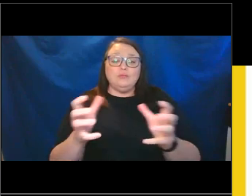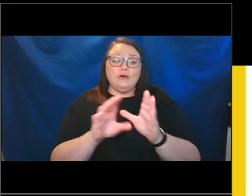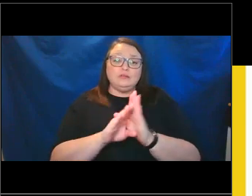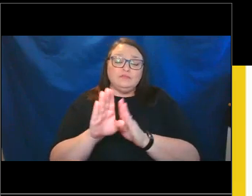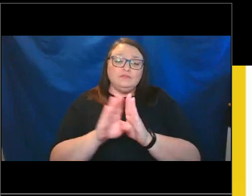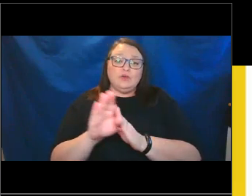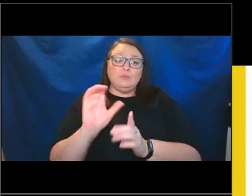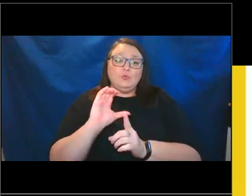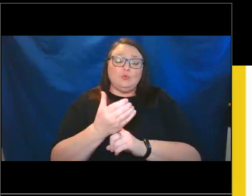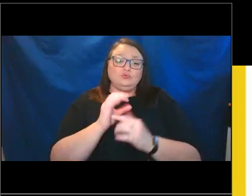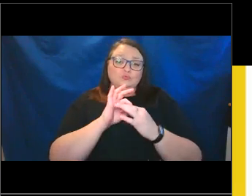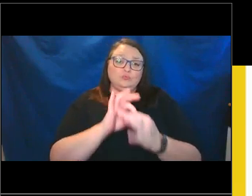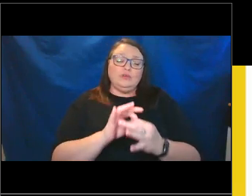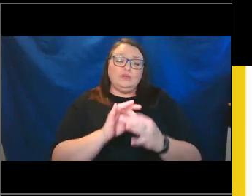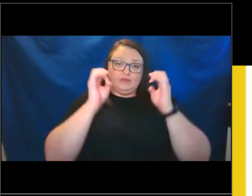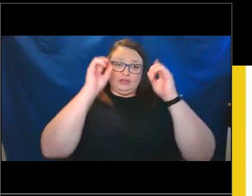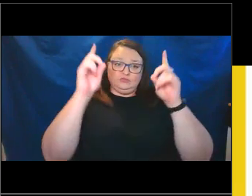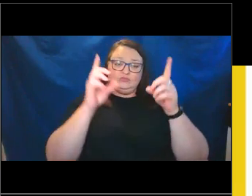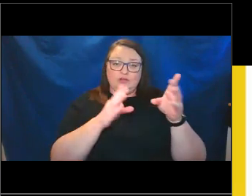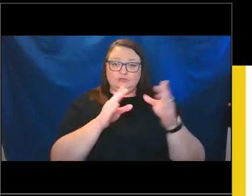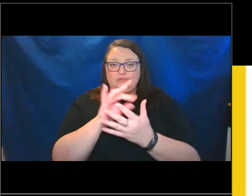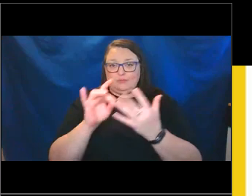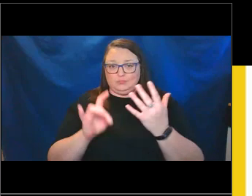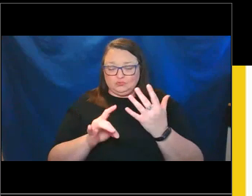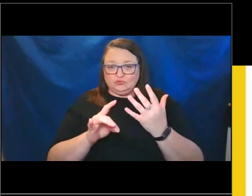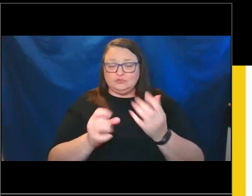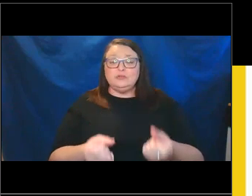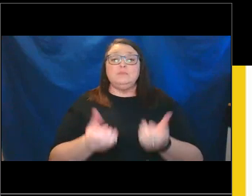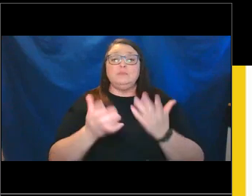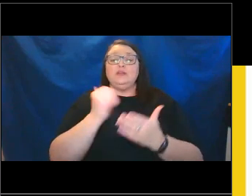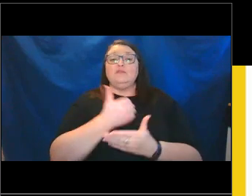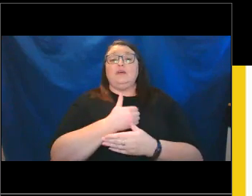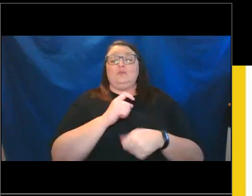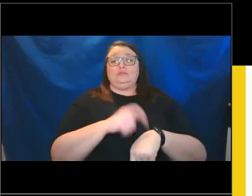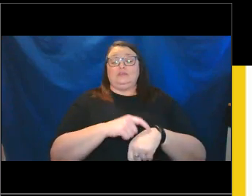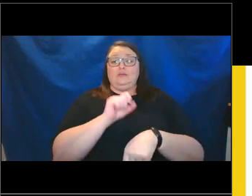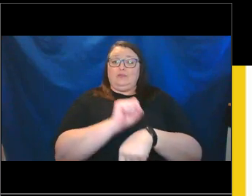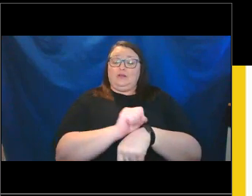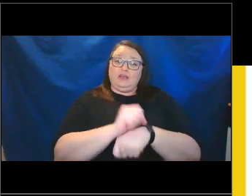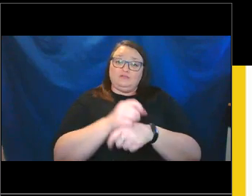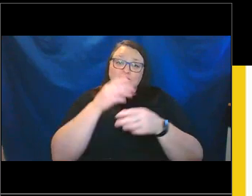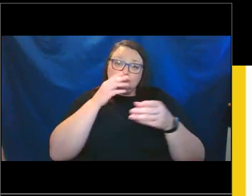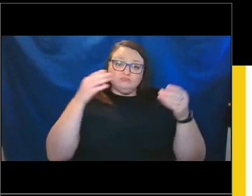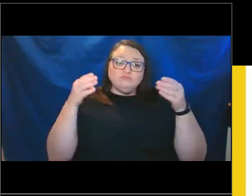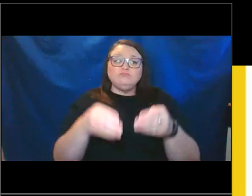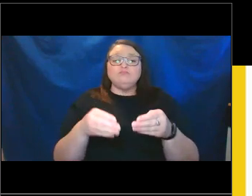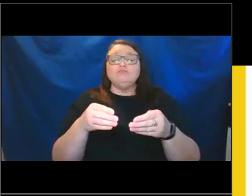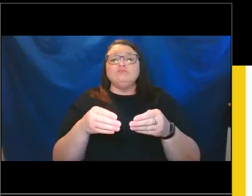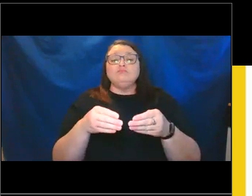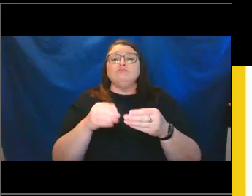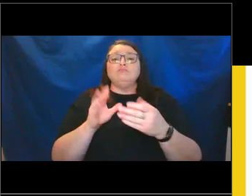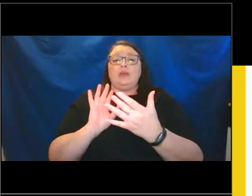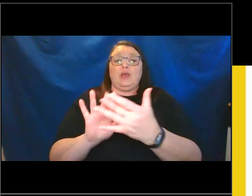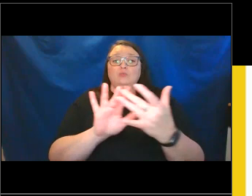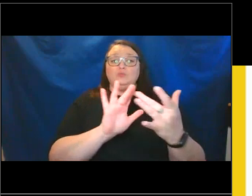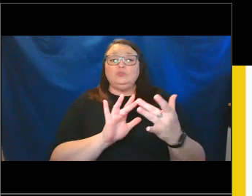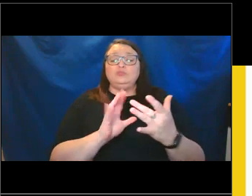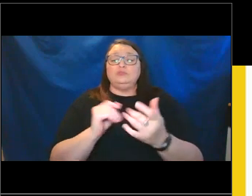relevant education pathways. A lot of our time and effort is dedicated to outreach and